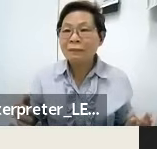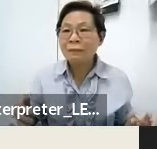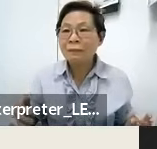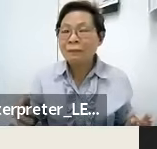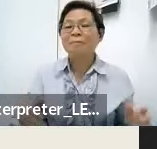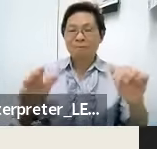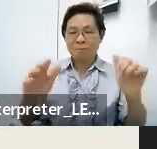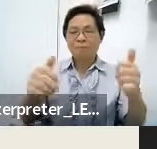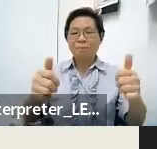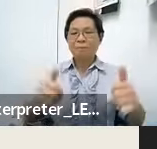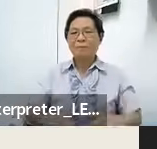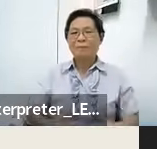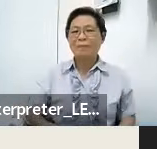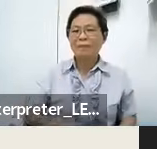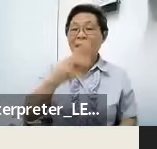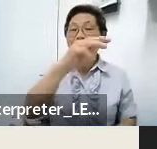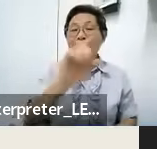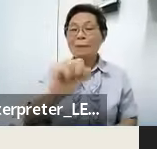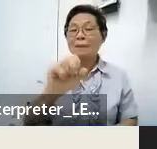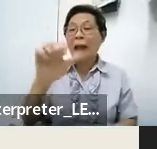Hello, Miss Abigail, are you there?